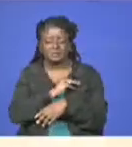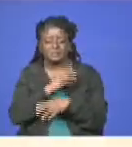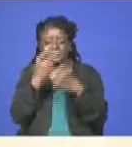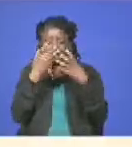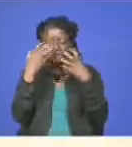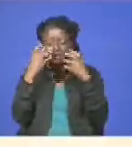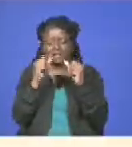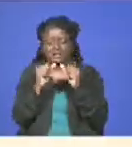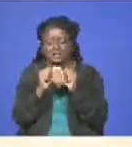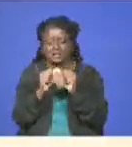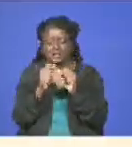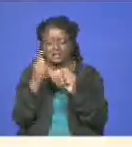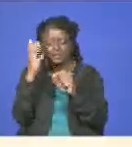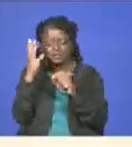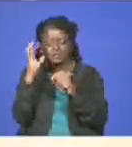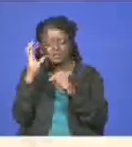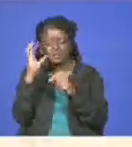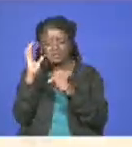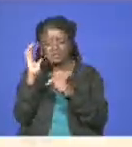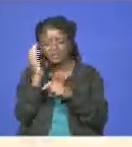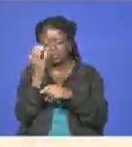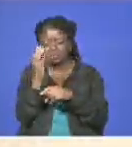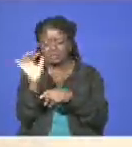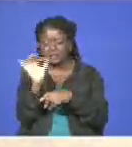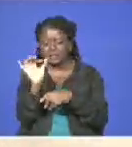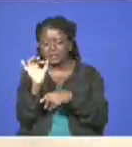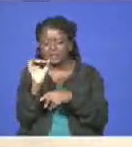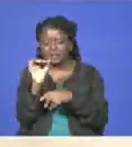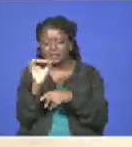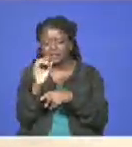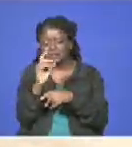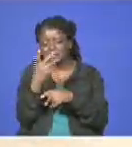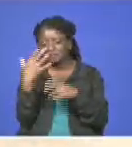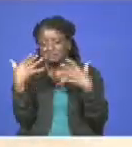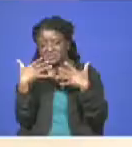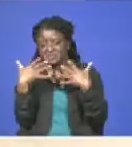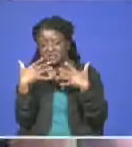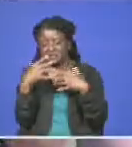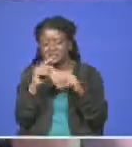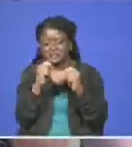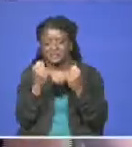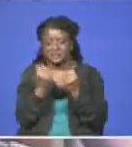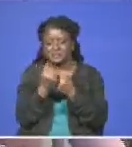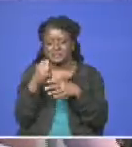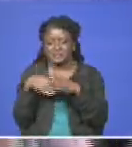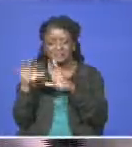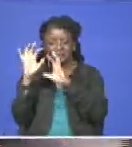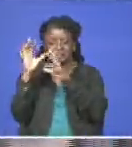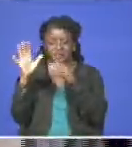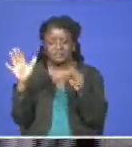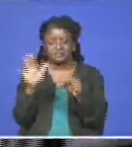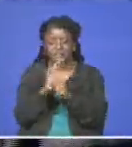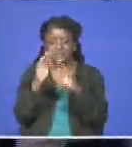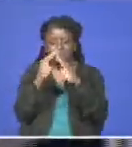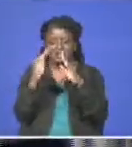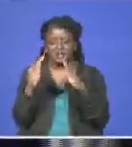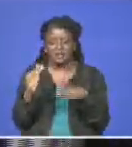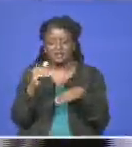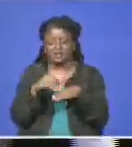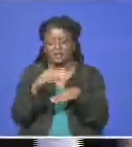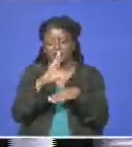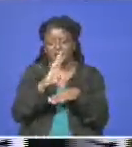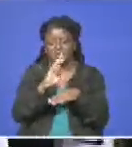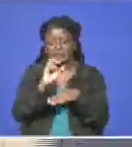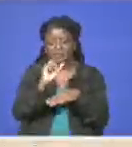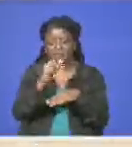like one of, if not the scariest team in college basketball. They continued their winning ways in front of a packed house at the Bahama Convention Center yesterday